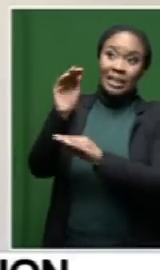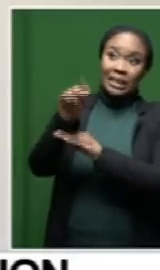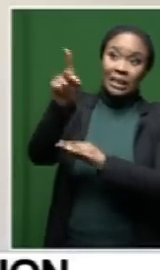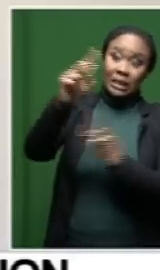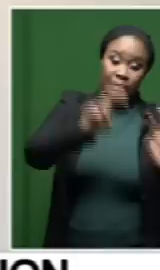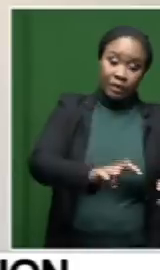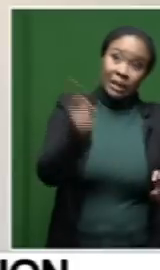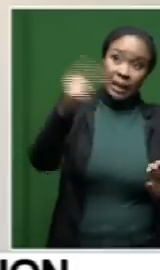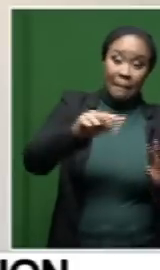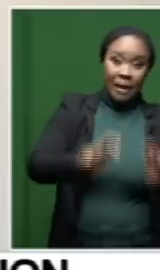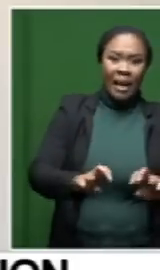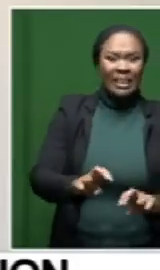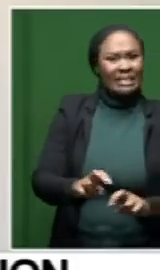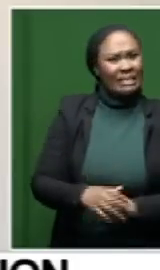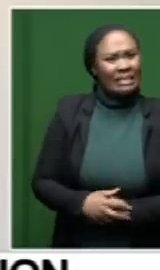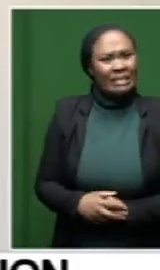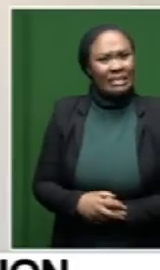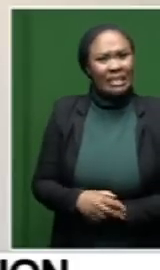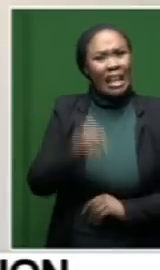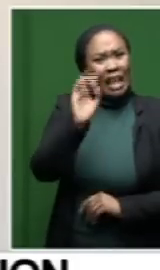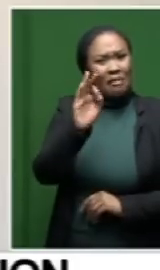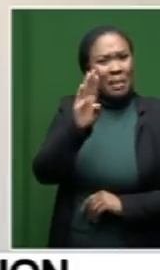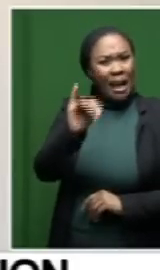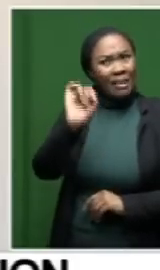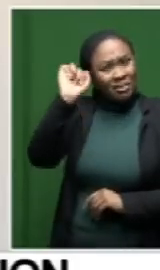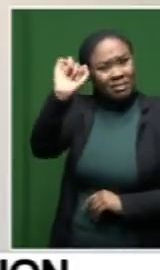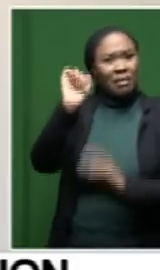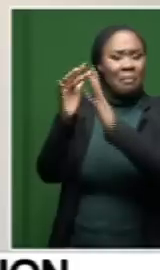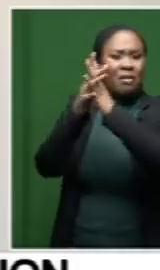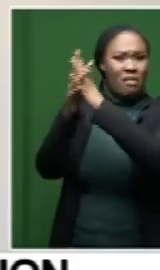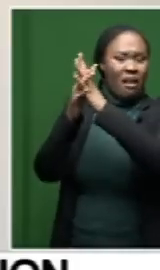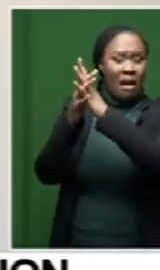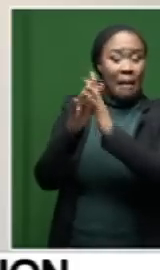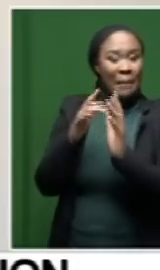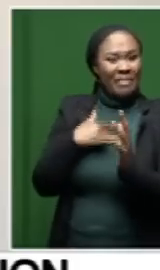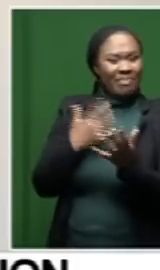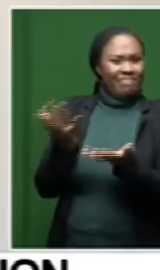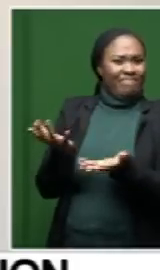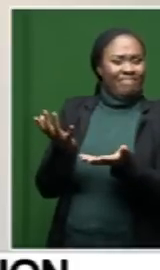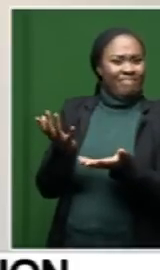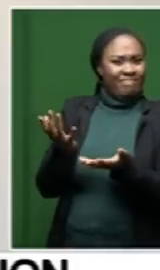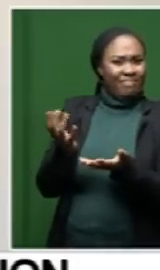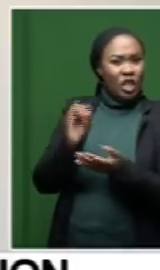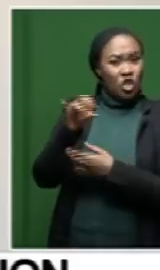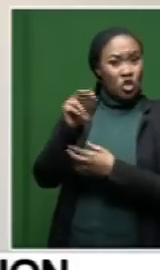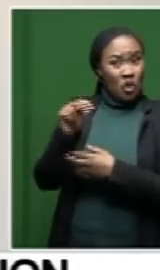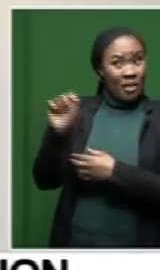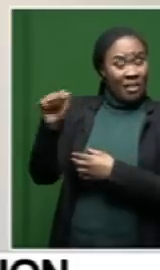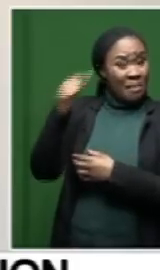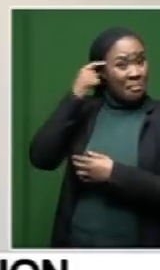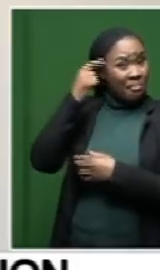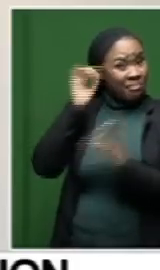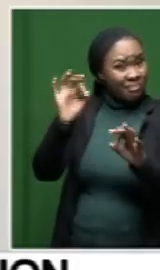by an external force in the form of the FBI. So I question the wisdom of Mr.